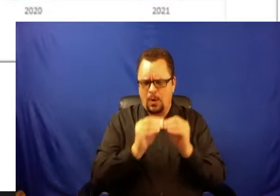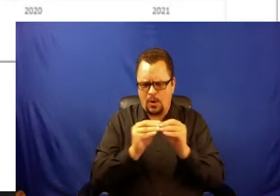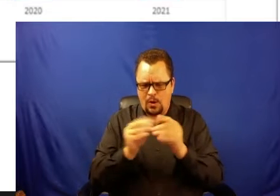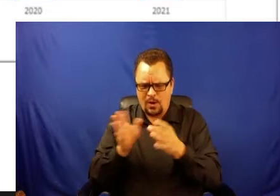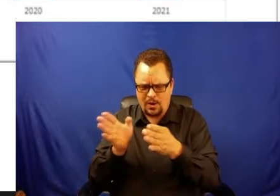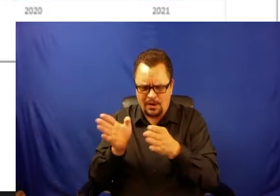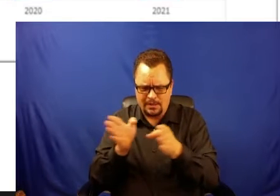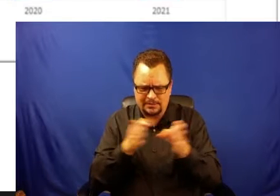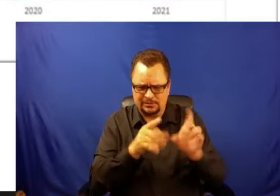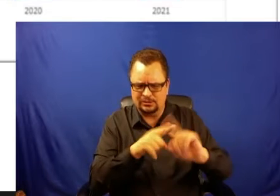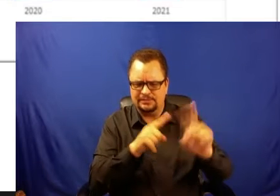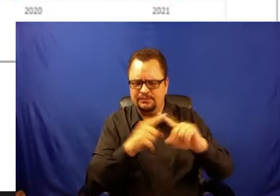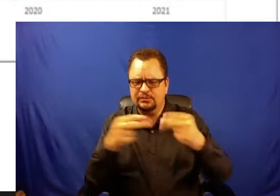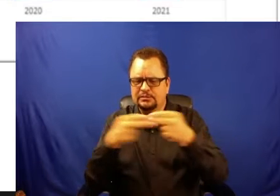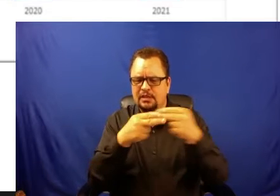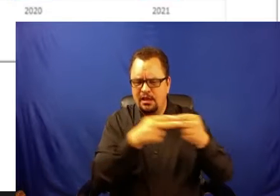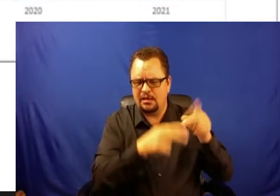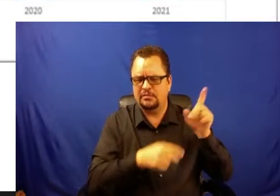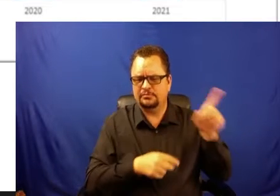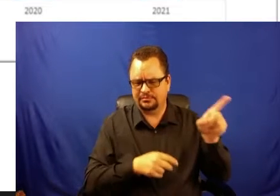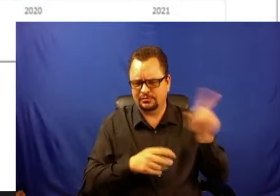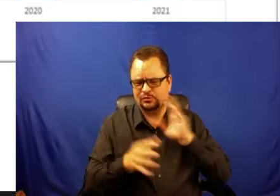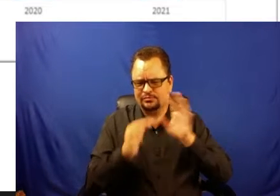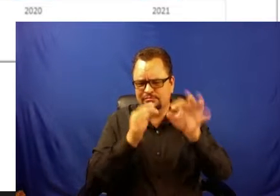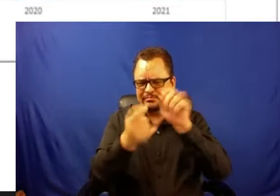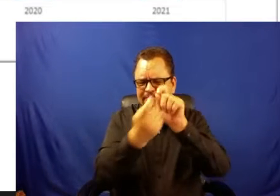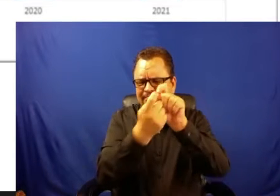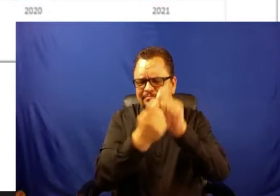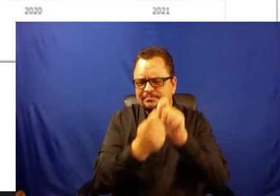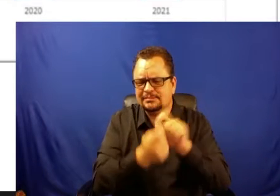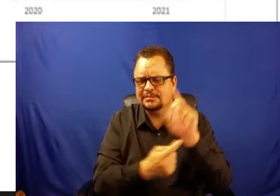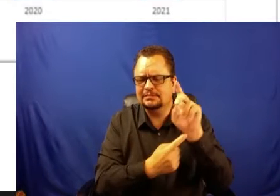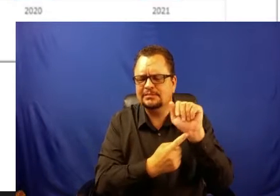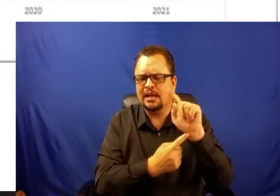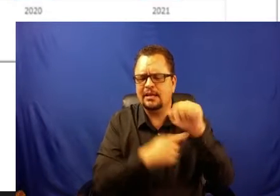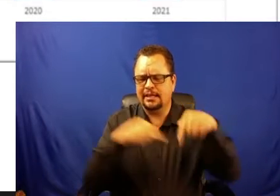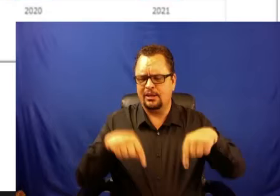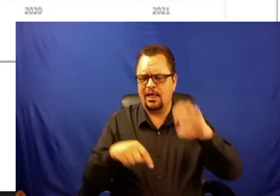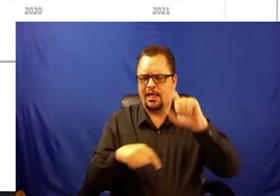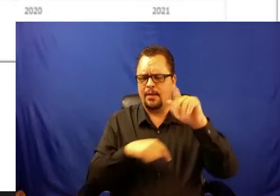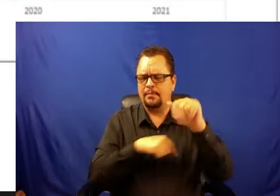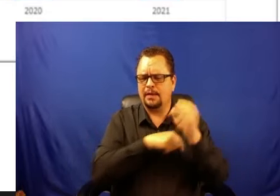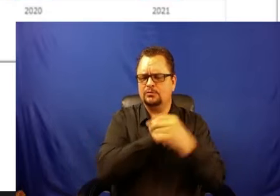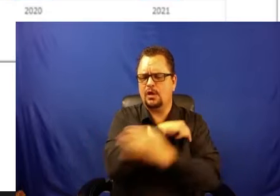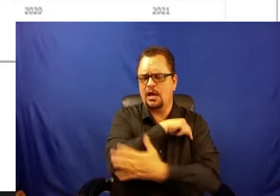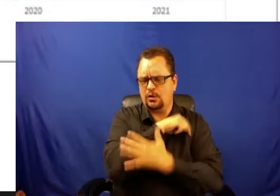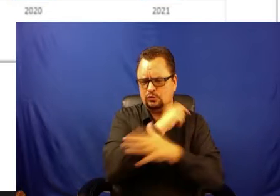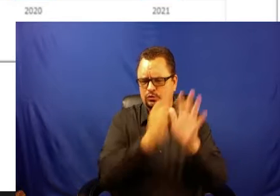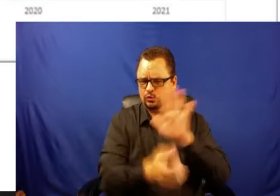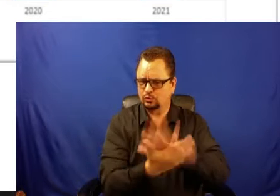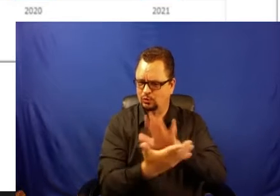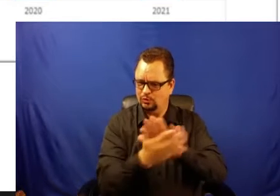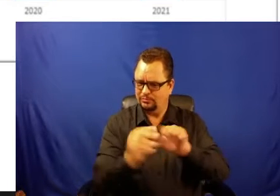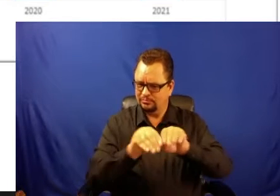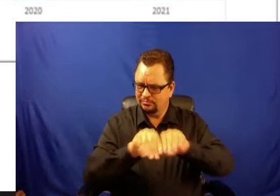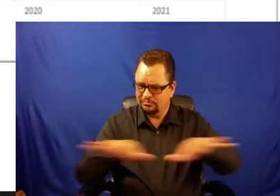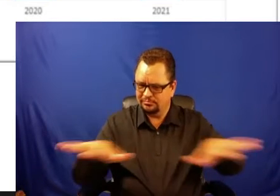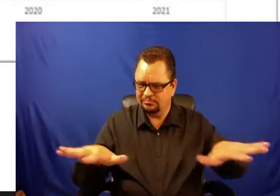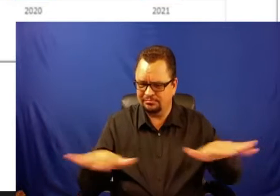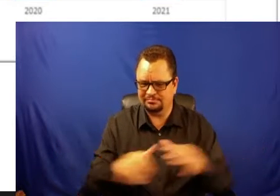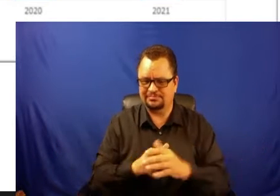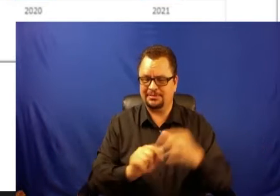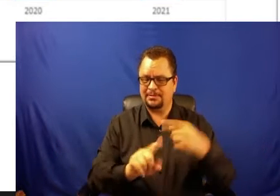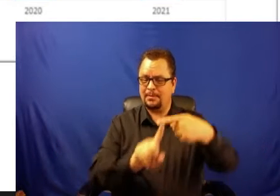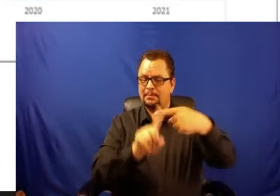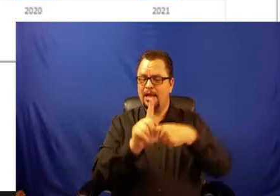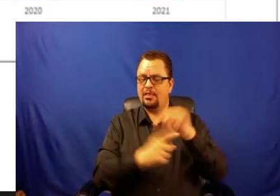associated cases. And on the left is the month of August, and the right is the month of September. And as you can see,